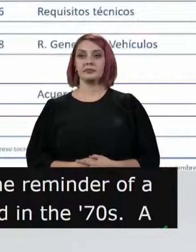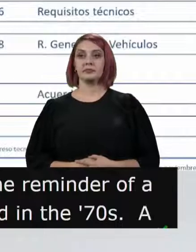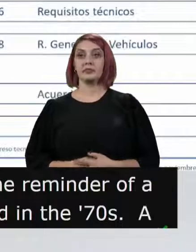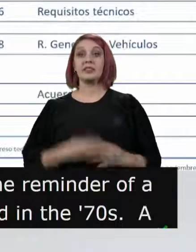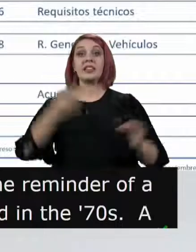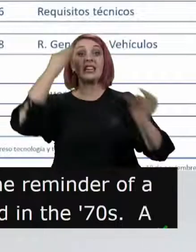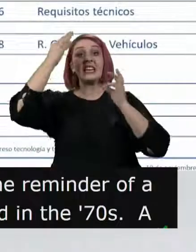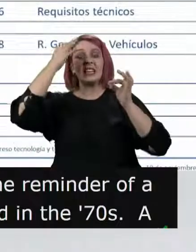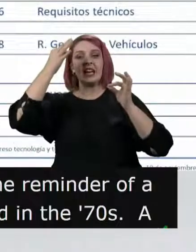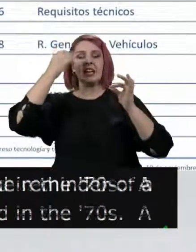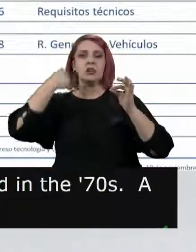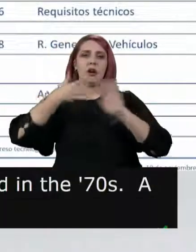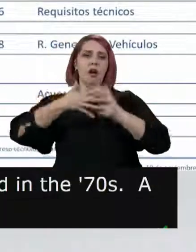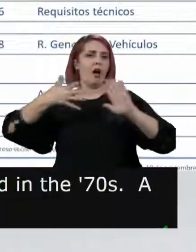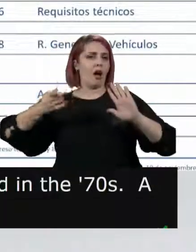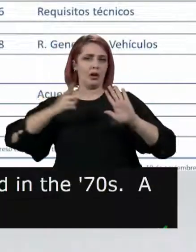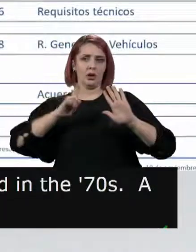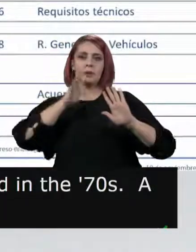certification.